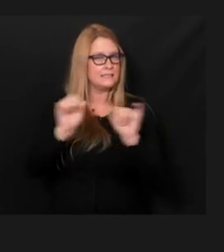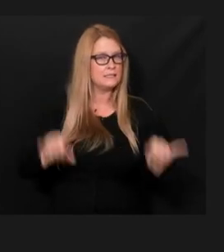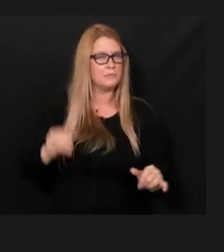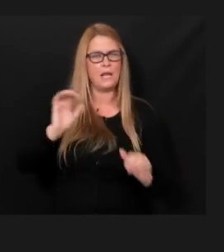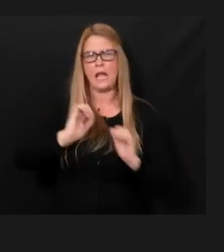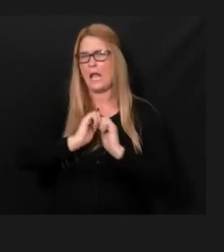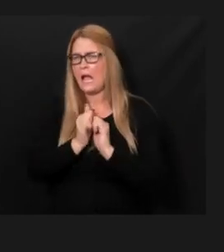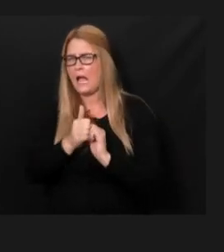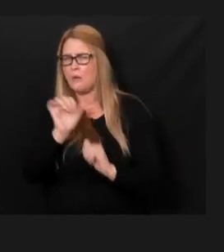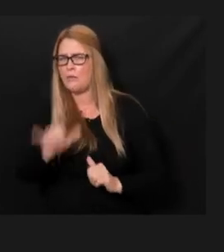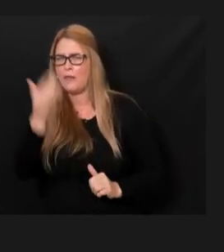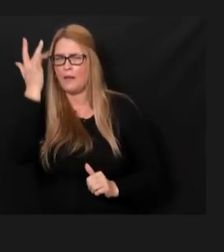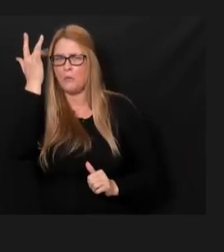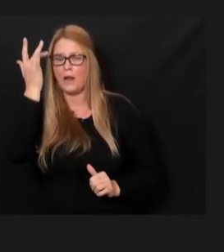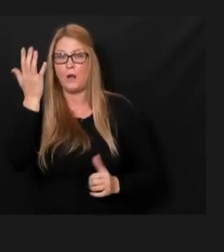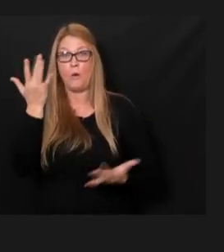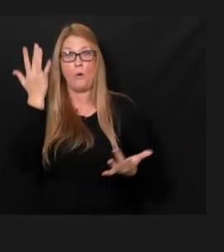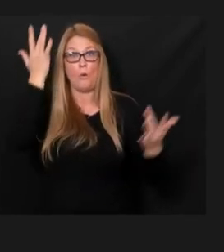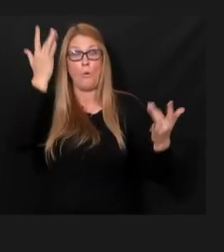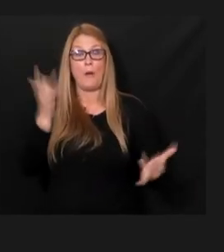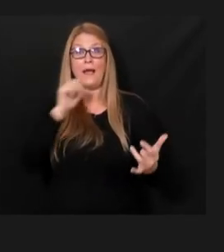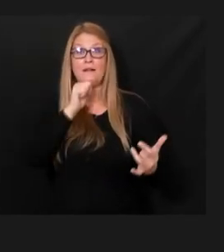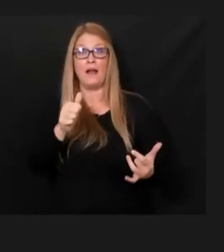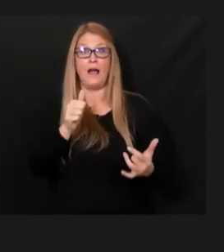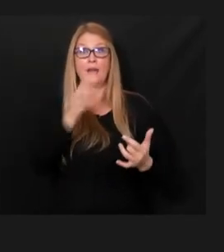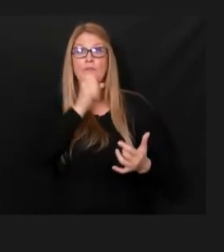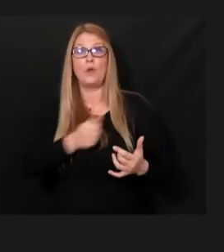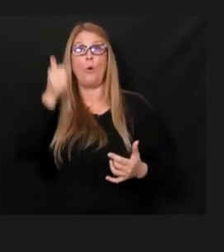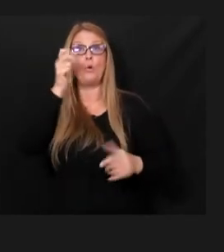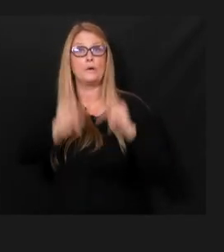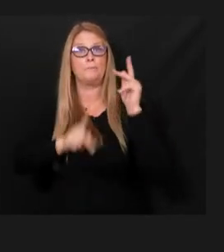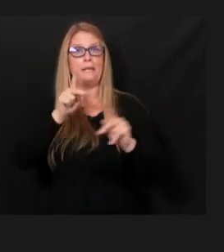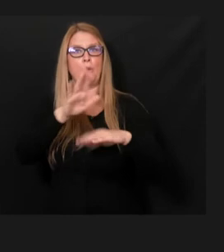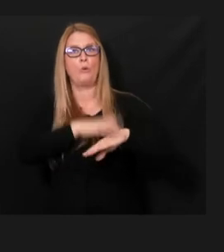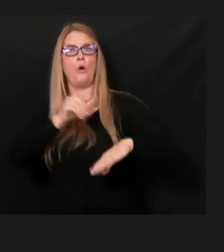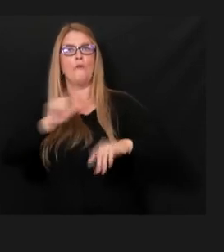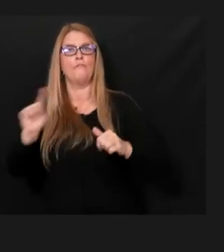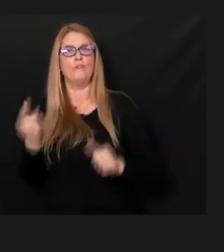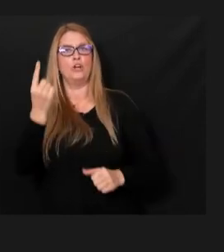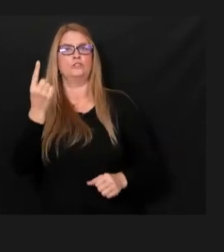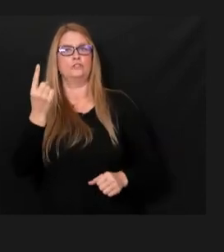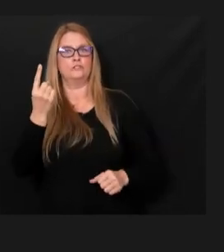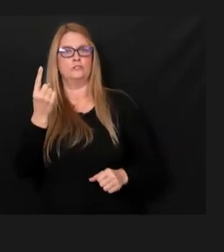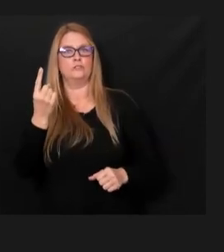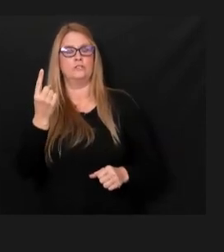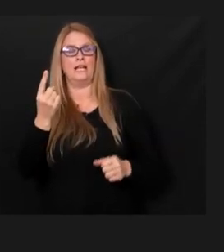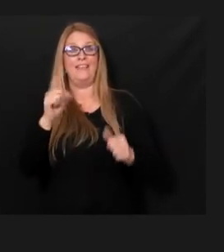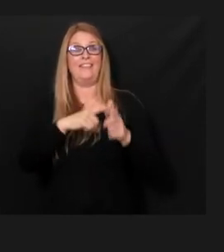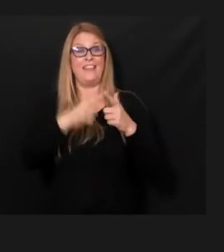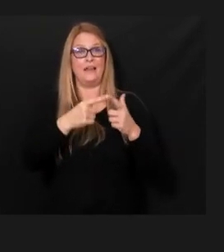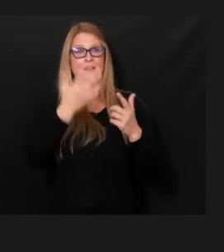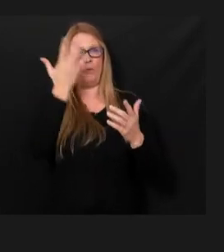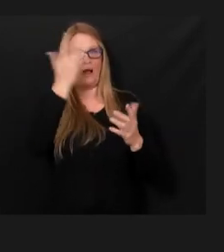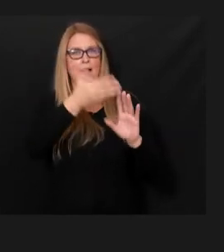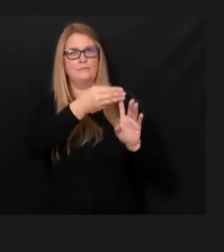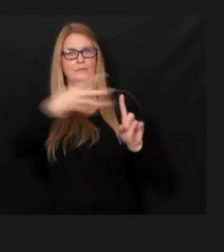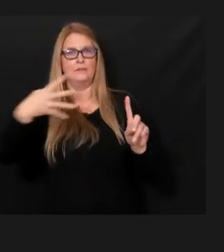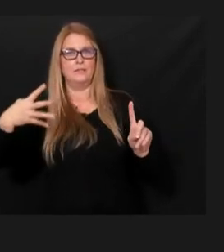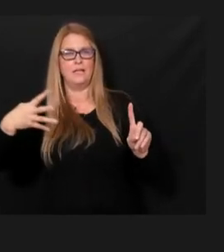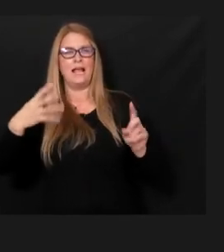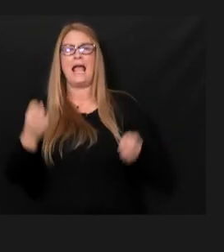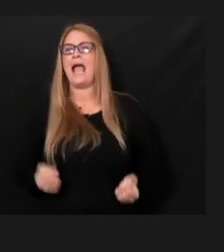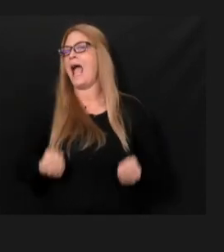work? Why the older people weren't called before the younger people? And just as a branch off of that question, do you know how many counties are actually